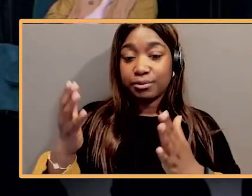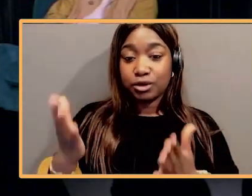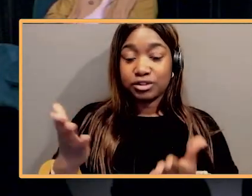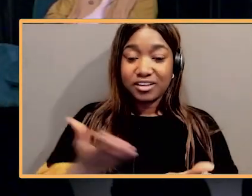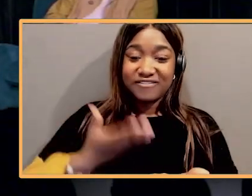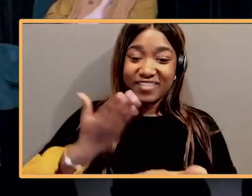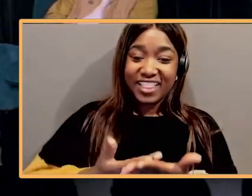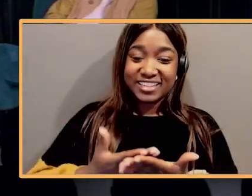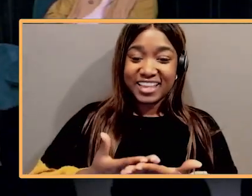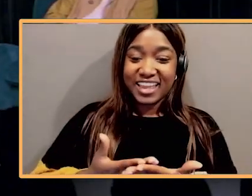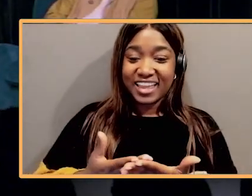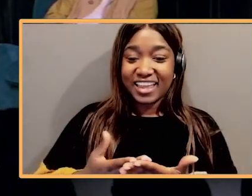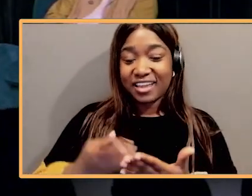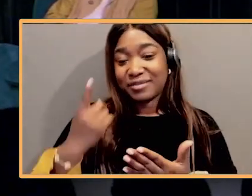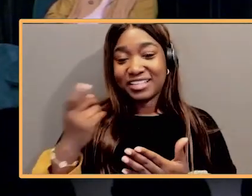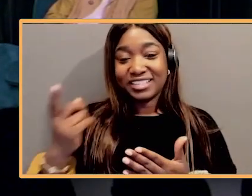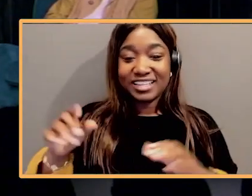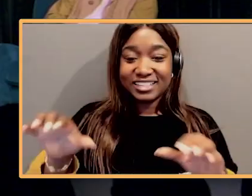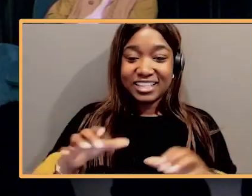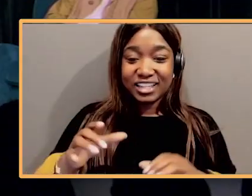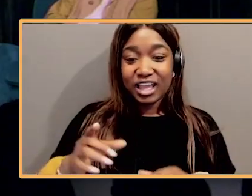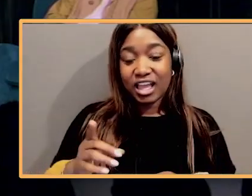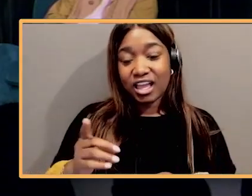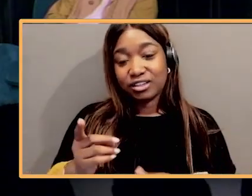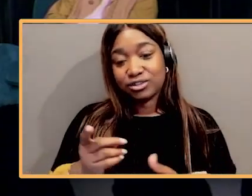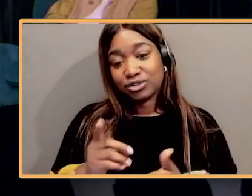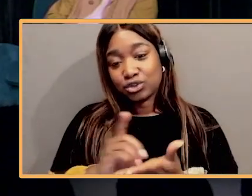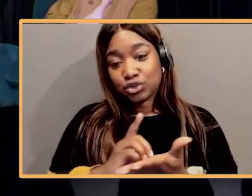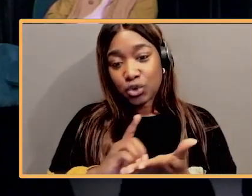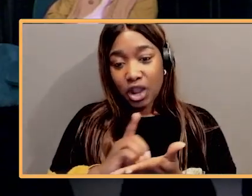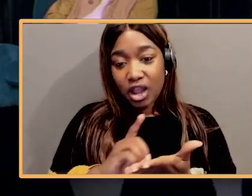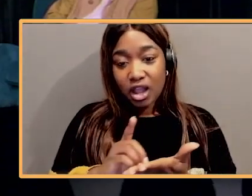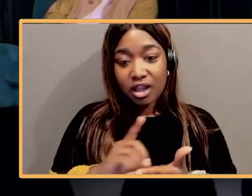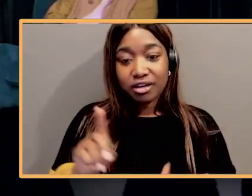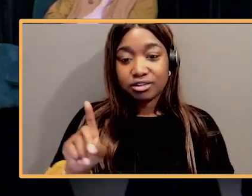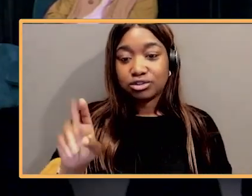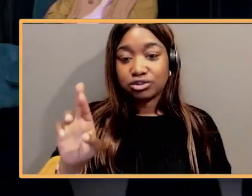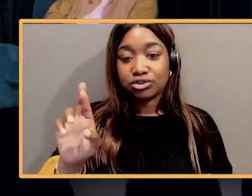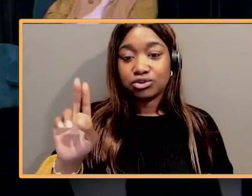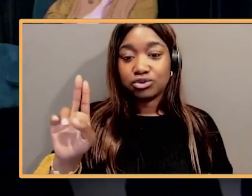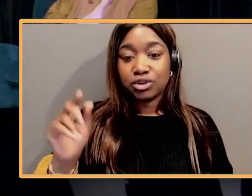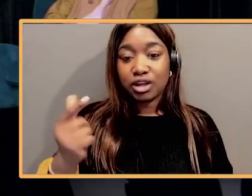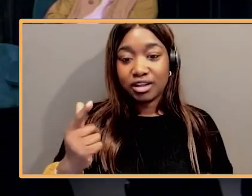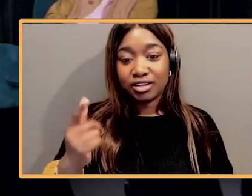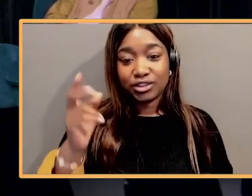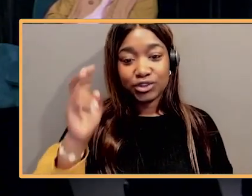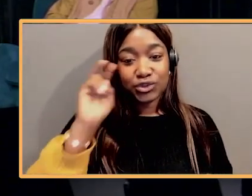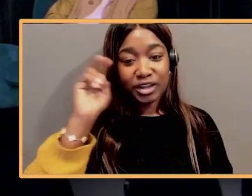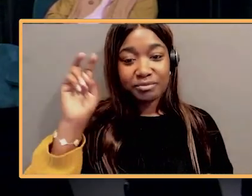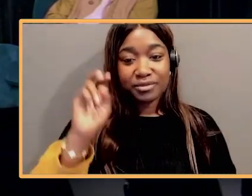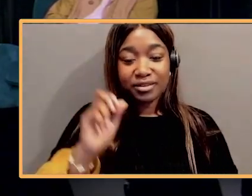trip, with some mushrooms. And now it's real science. Yeah. Yeah.